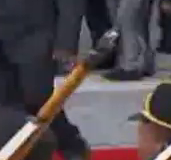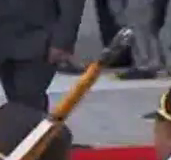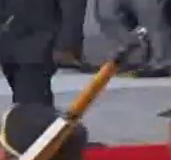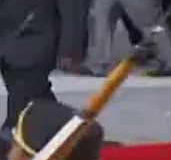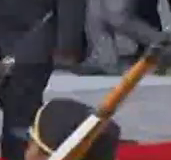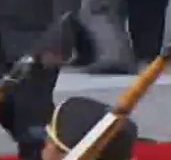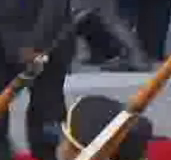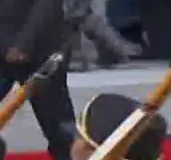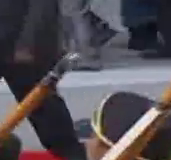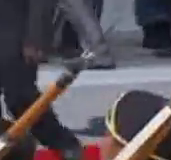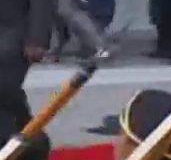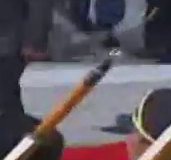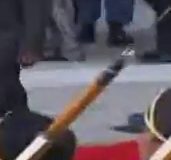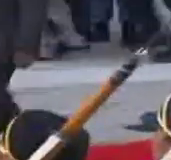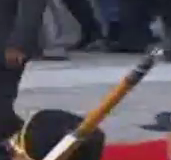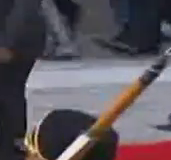standing